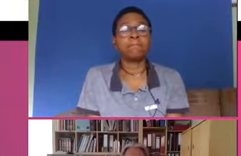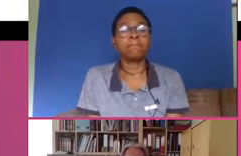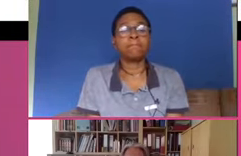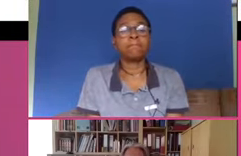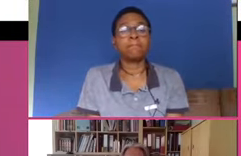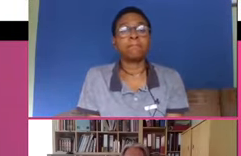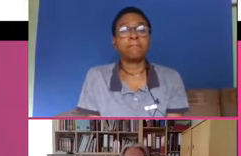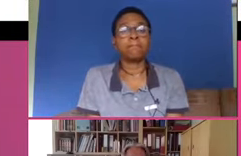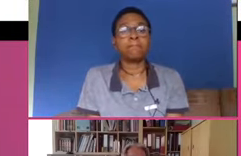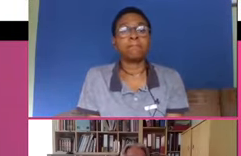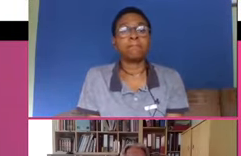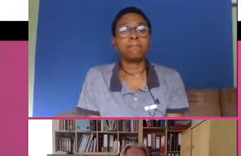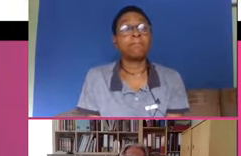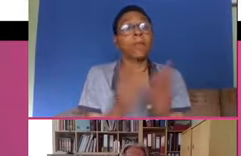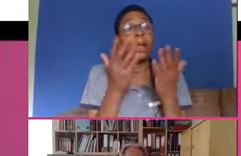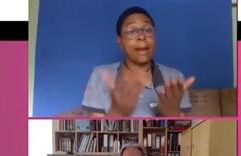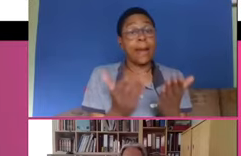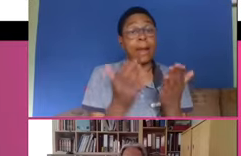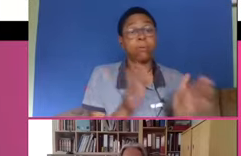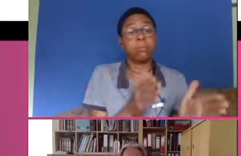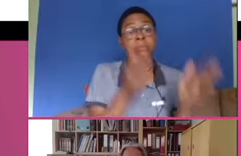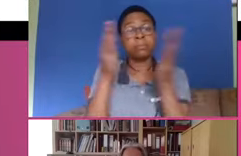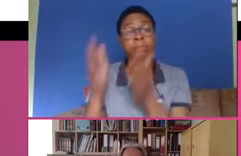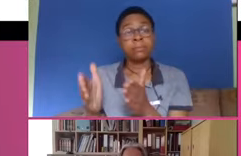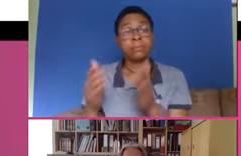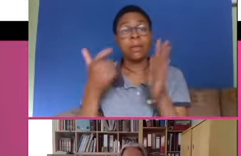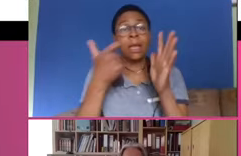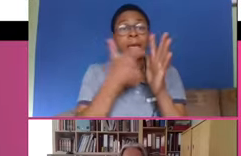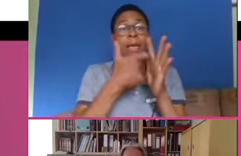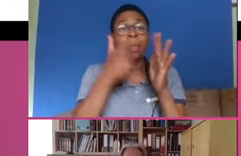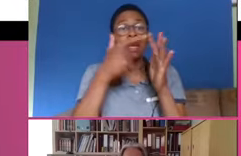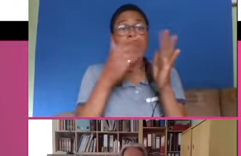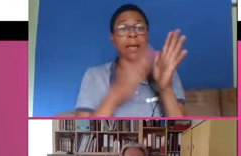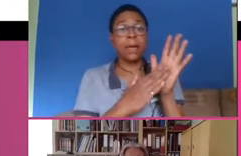So we'll now hand over to Kim Hutt.